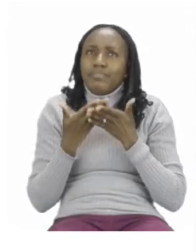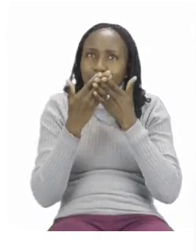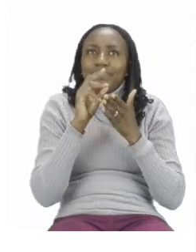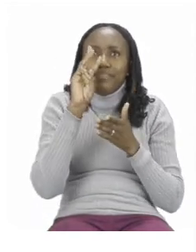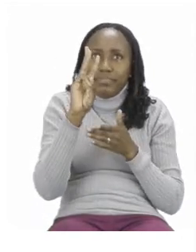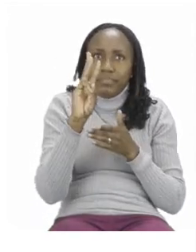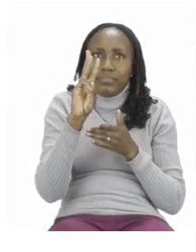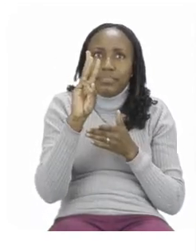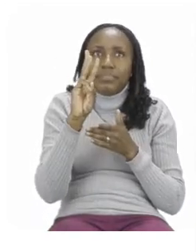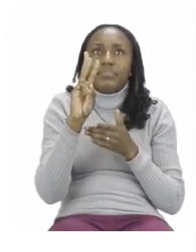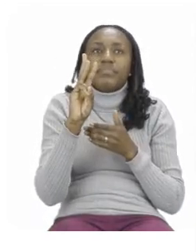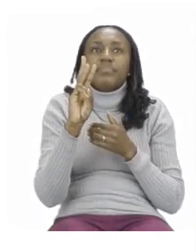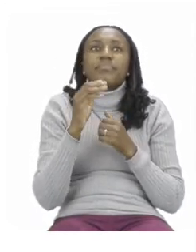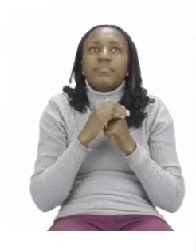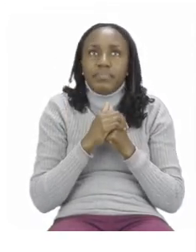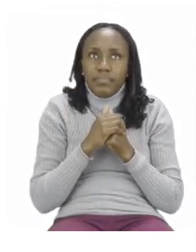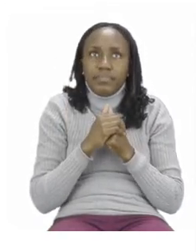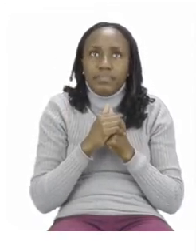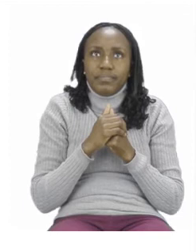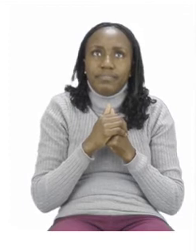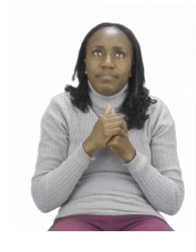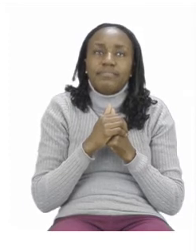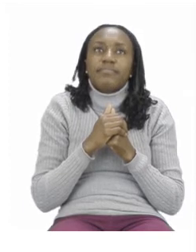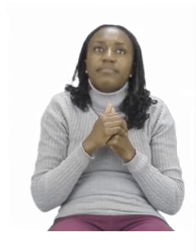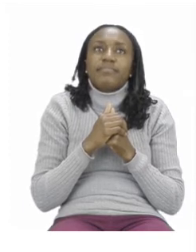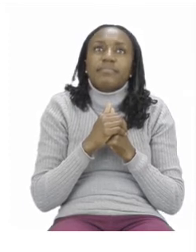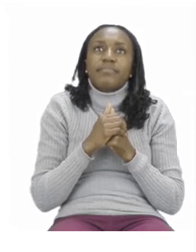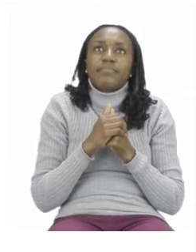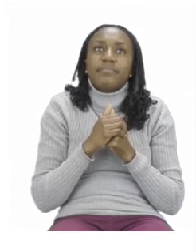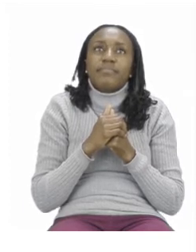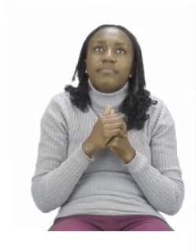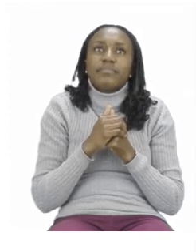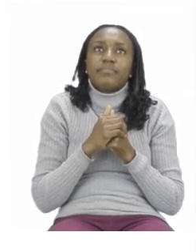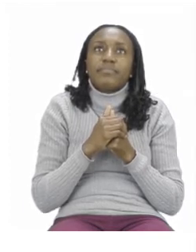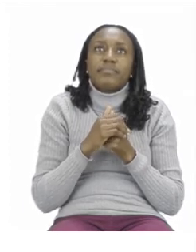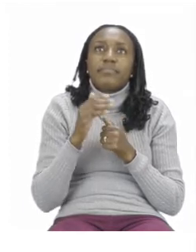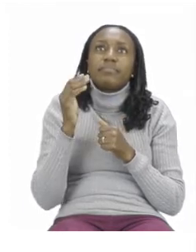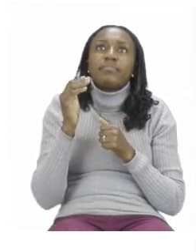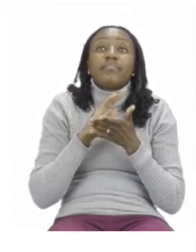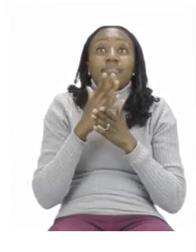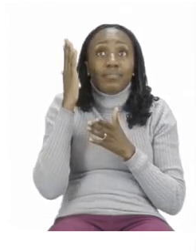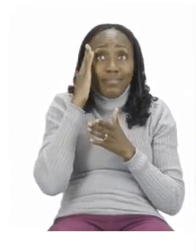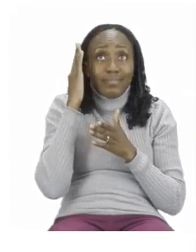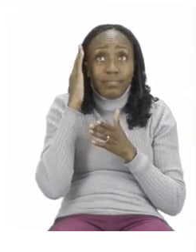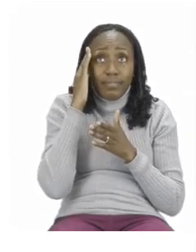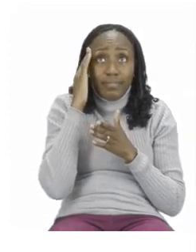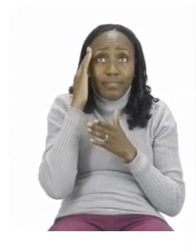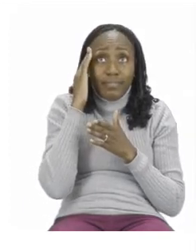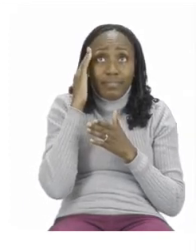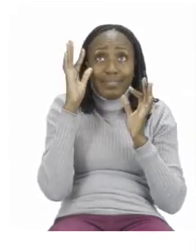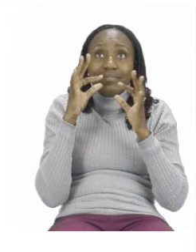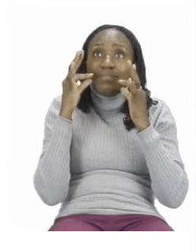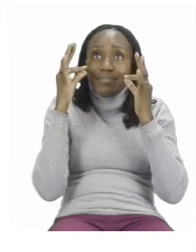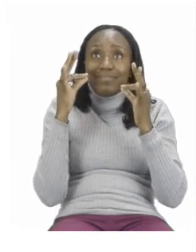animals with a song. I'm sure some of you know Old MacDonald. Yes, Old